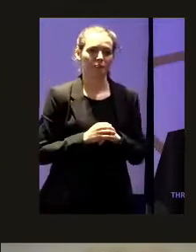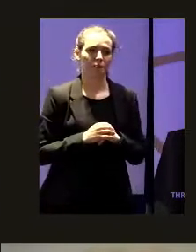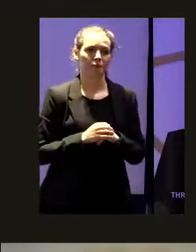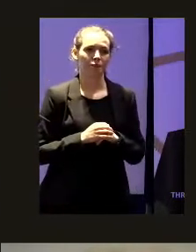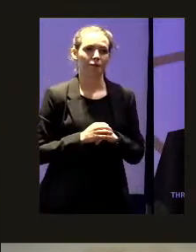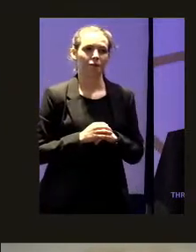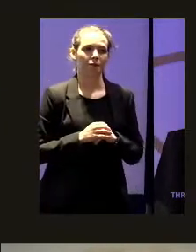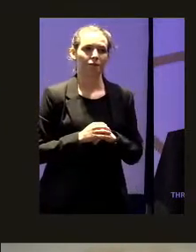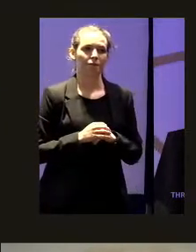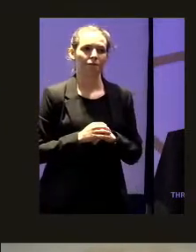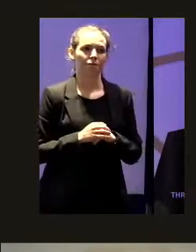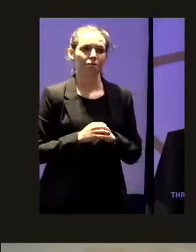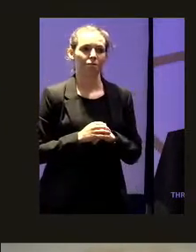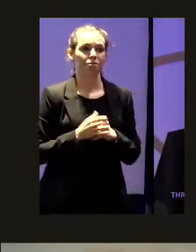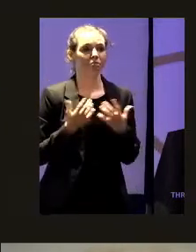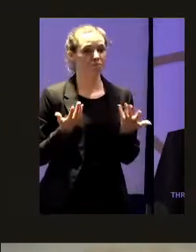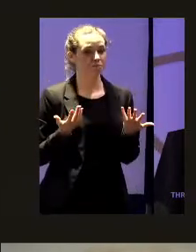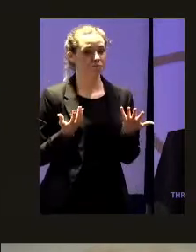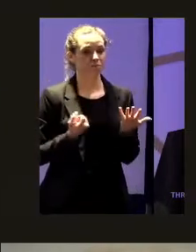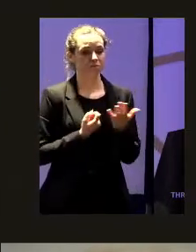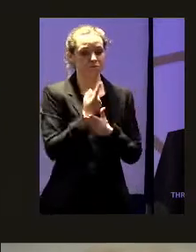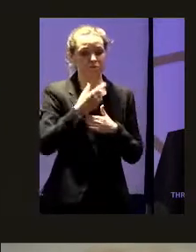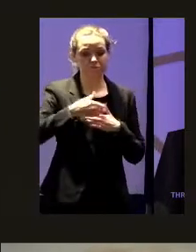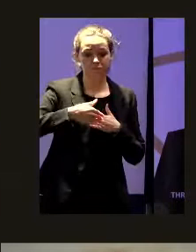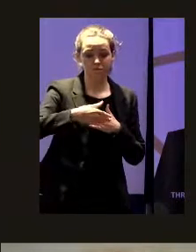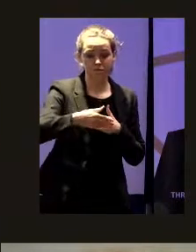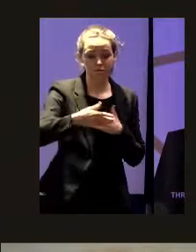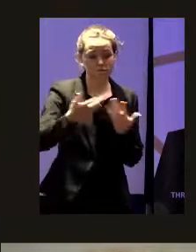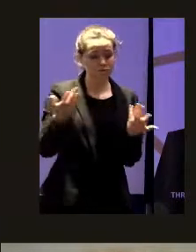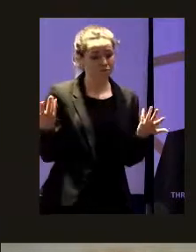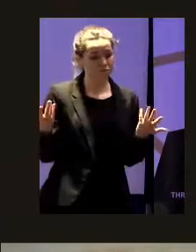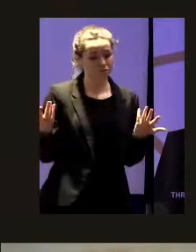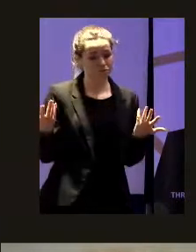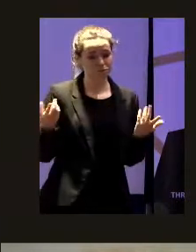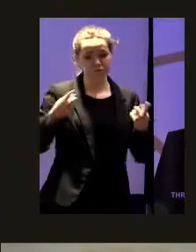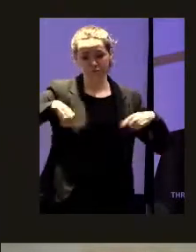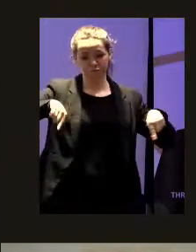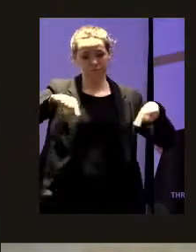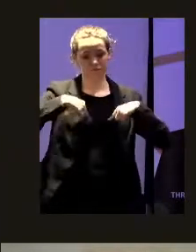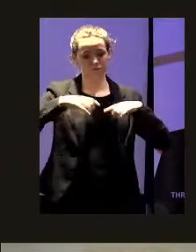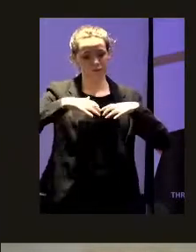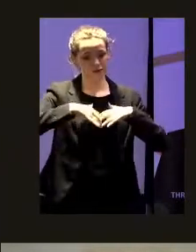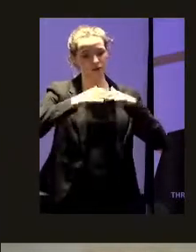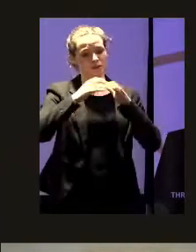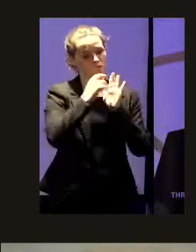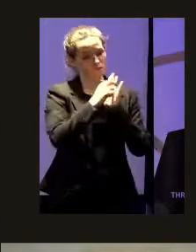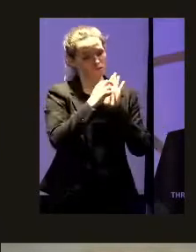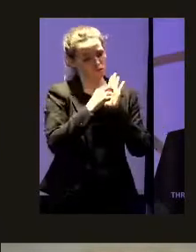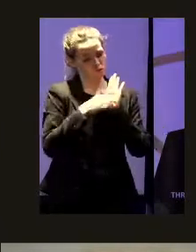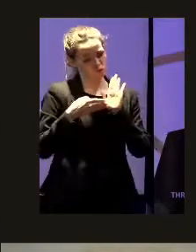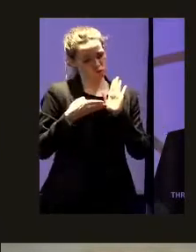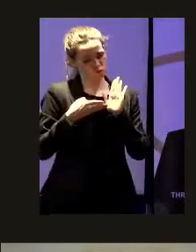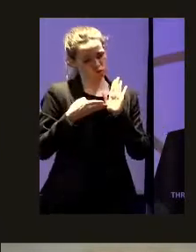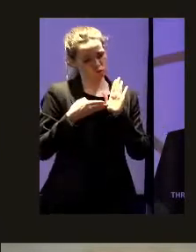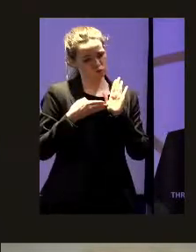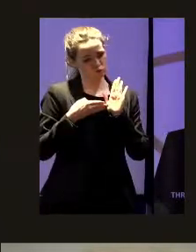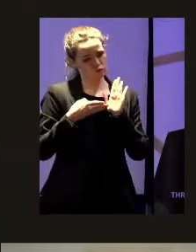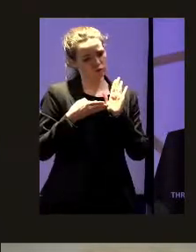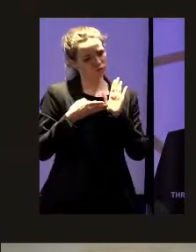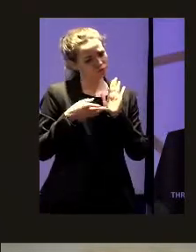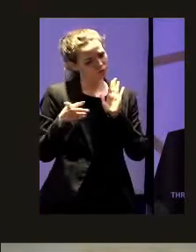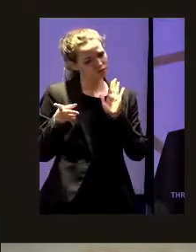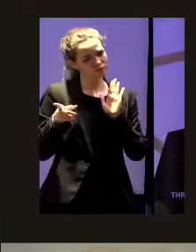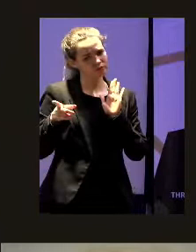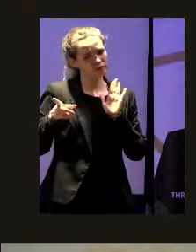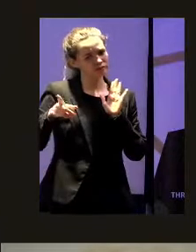areas. And therefore, the principles that we have established as council must be seen to factor in to